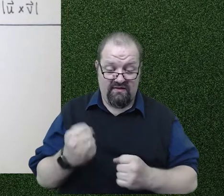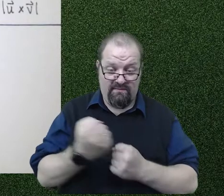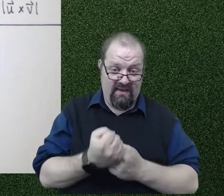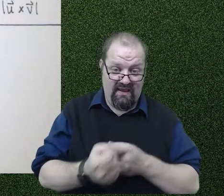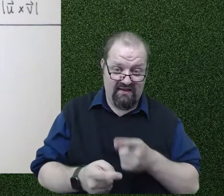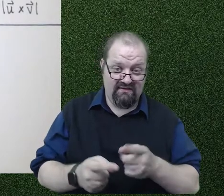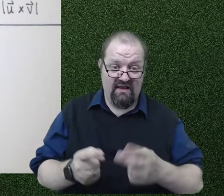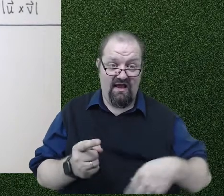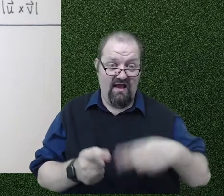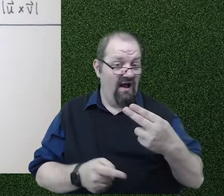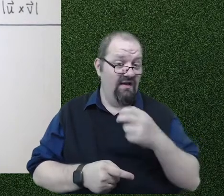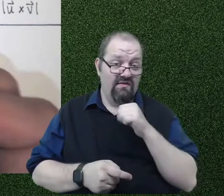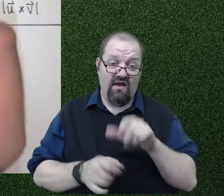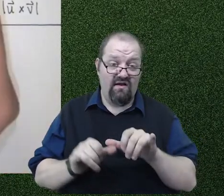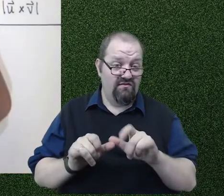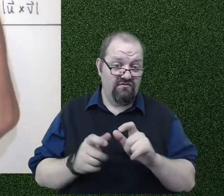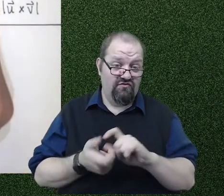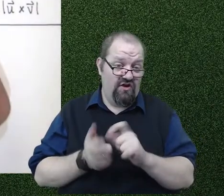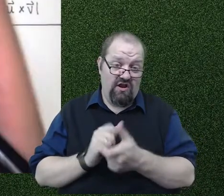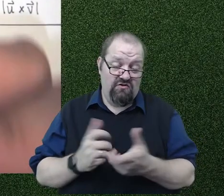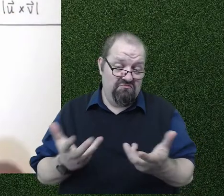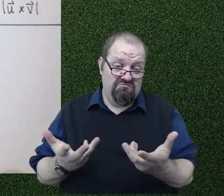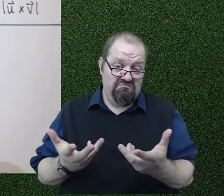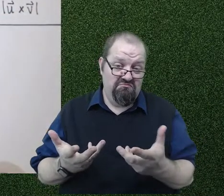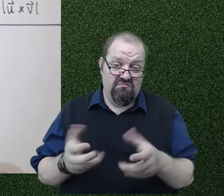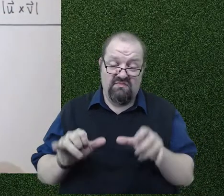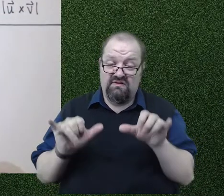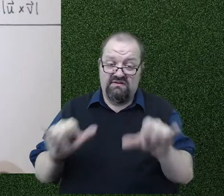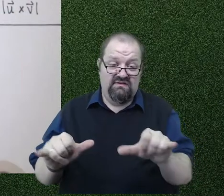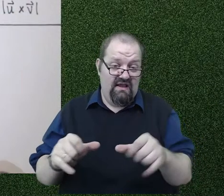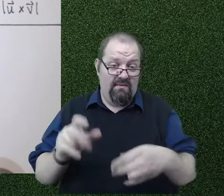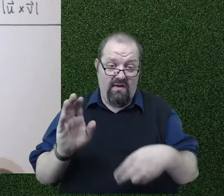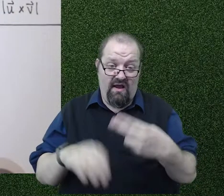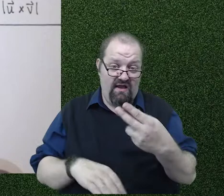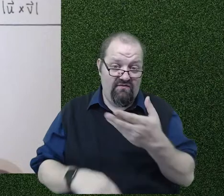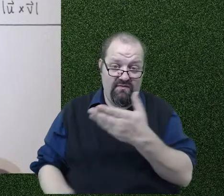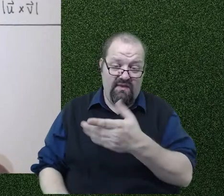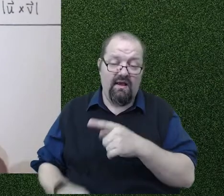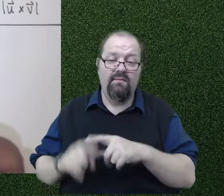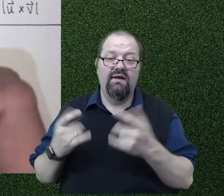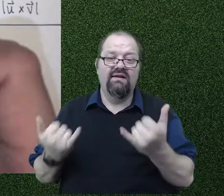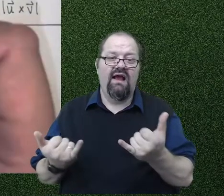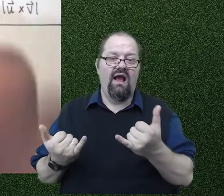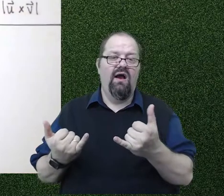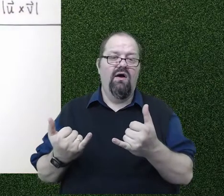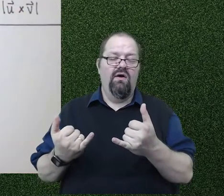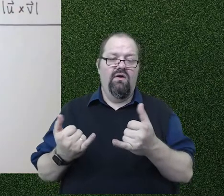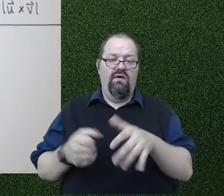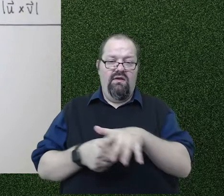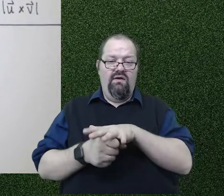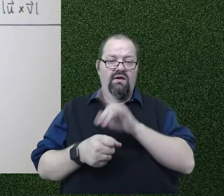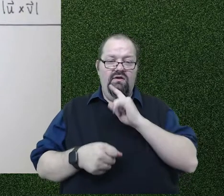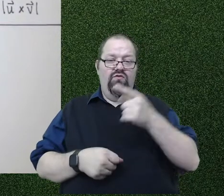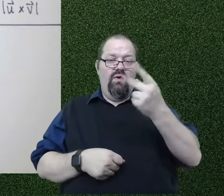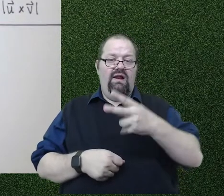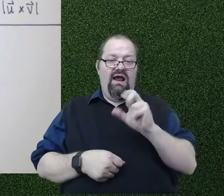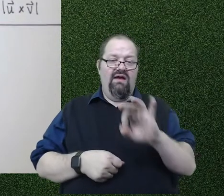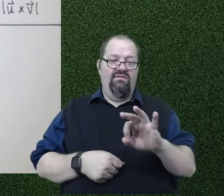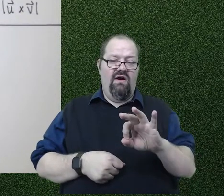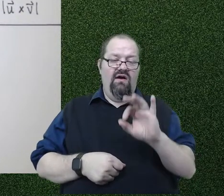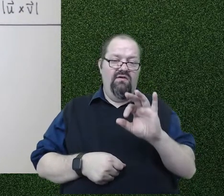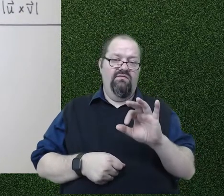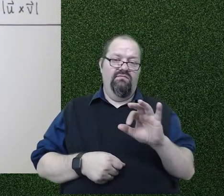The height hasn't changed. The height is that same height from over there, but the area of a triangle is 1/2 of the area of that